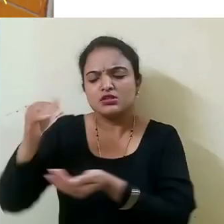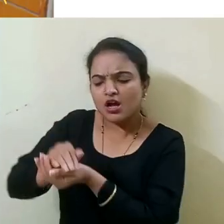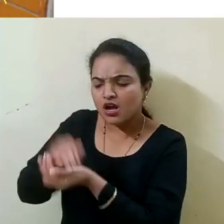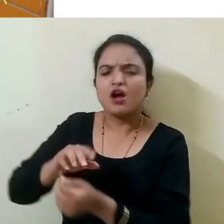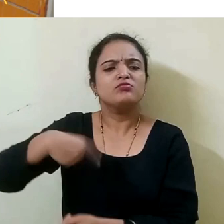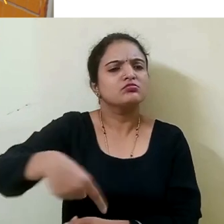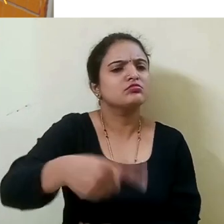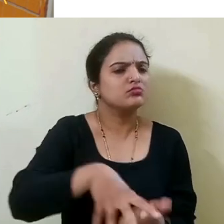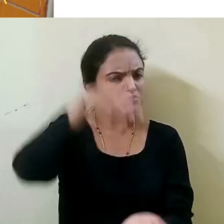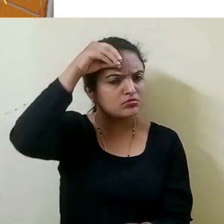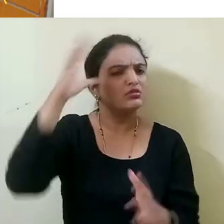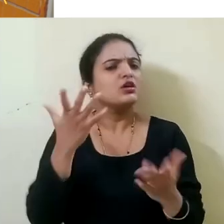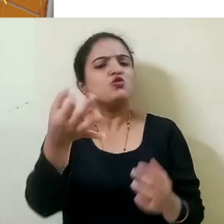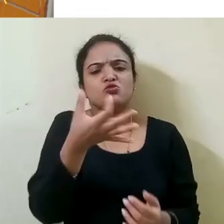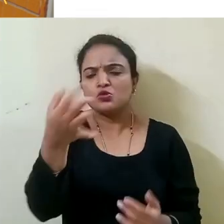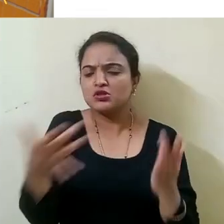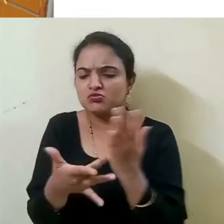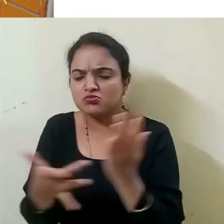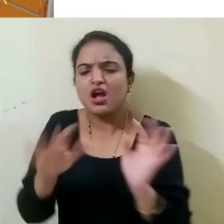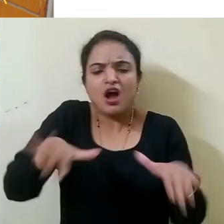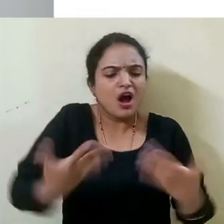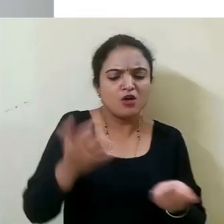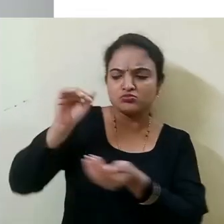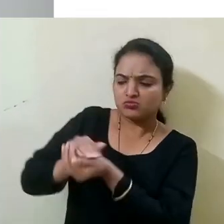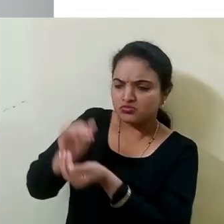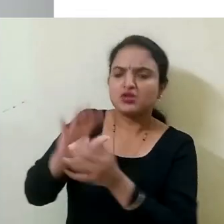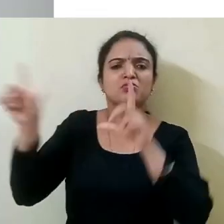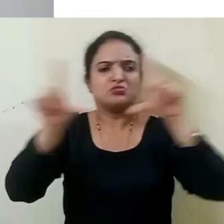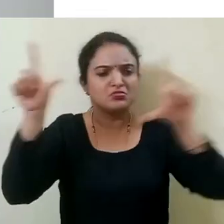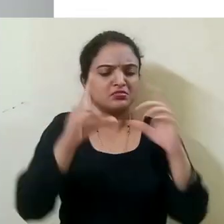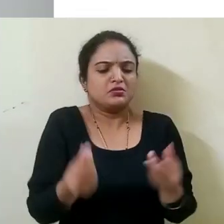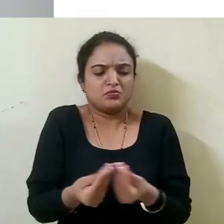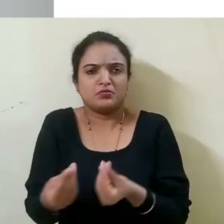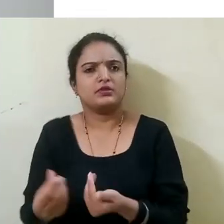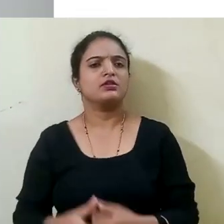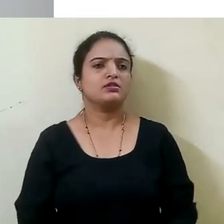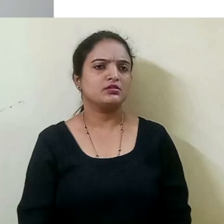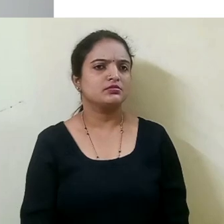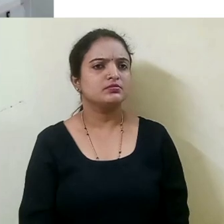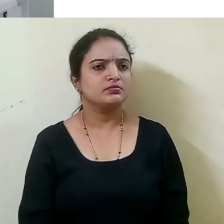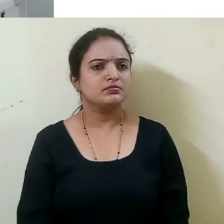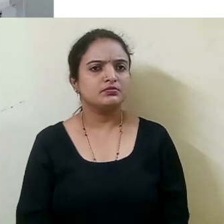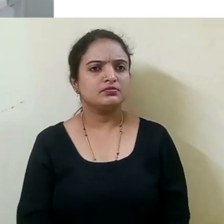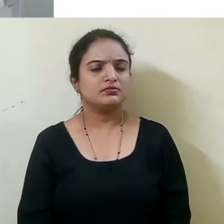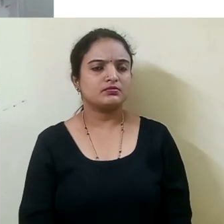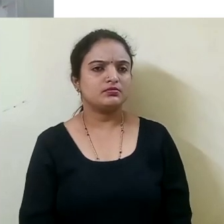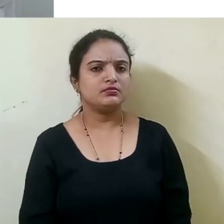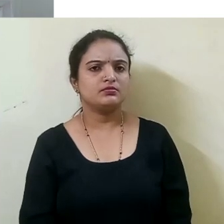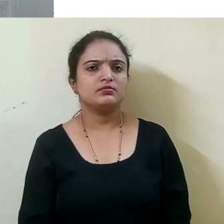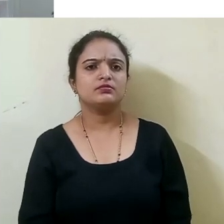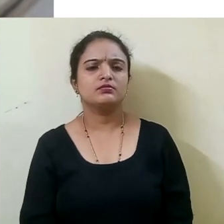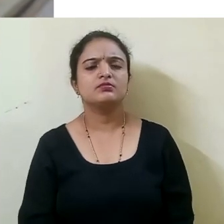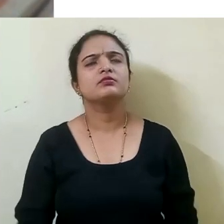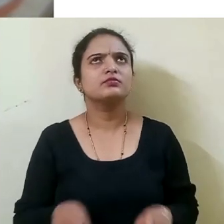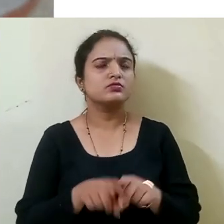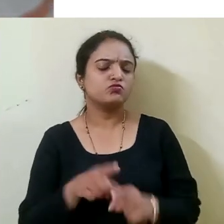safeguards the collection and is always learning new techniques and methods of conservation across media and materials.